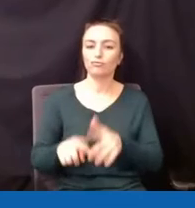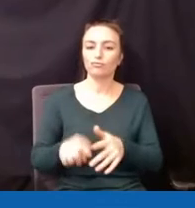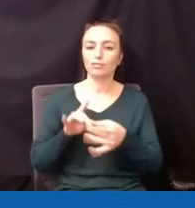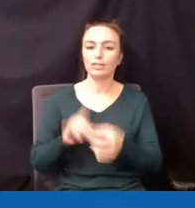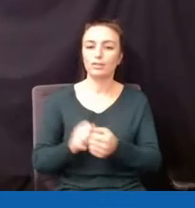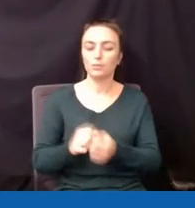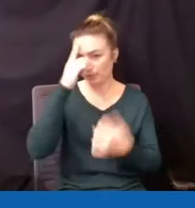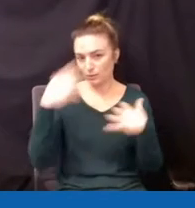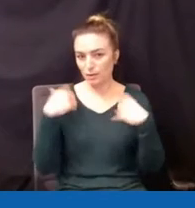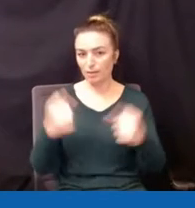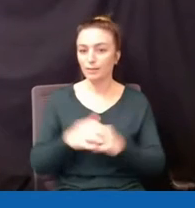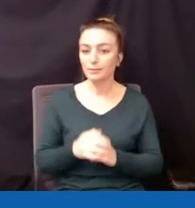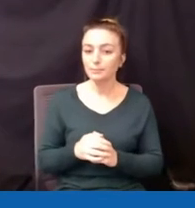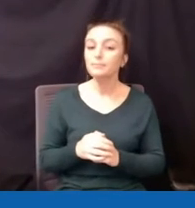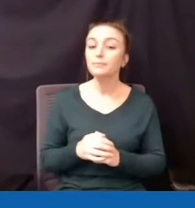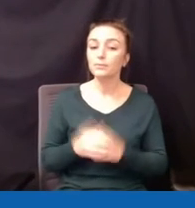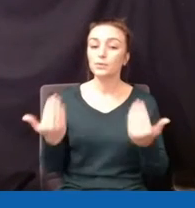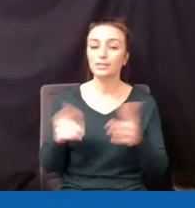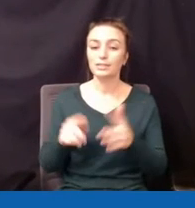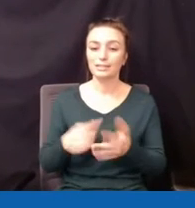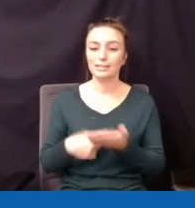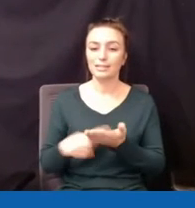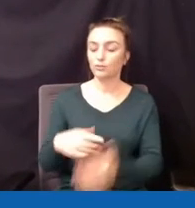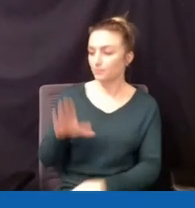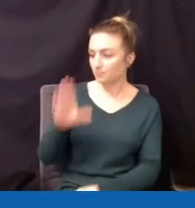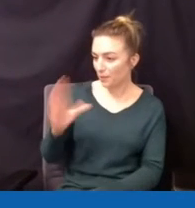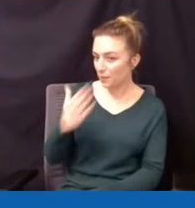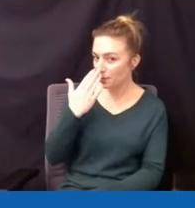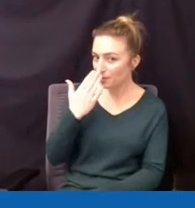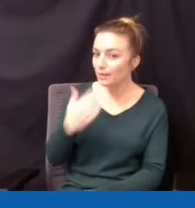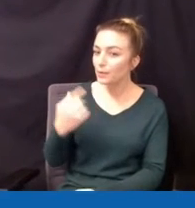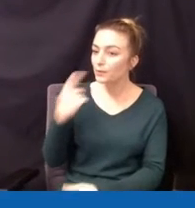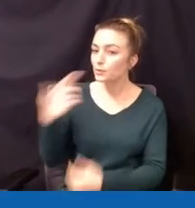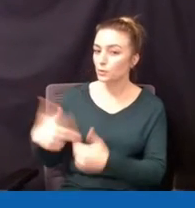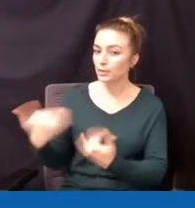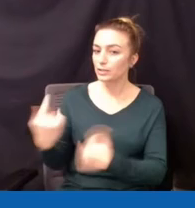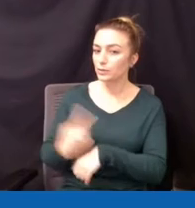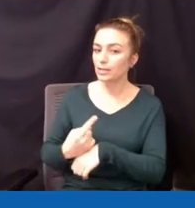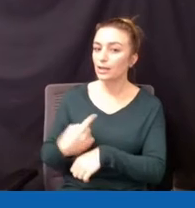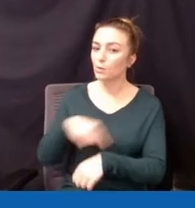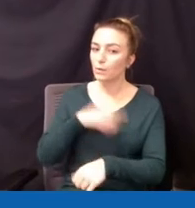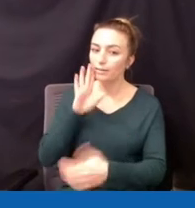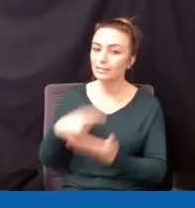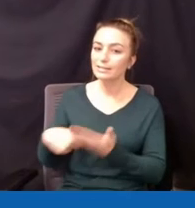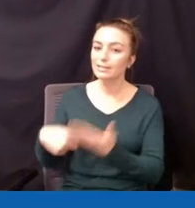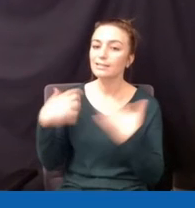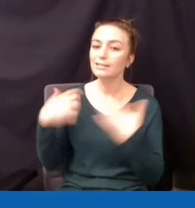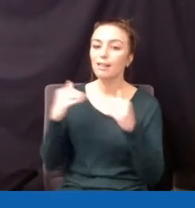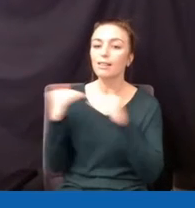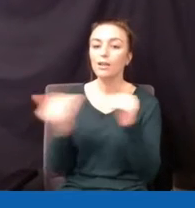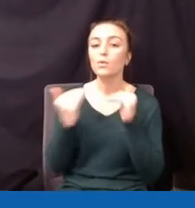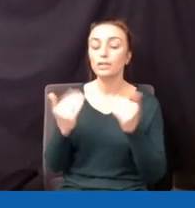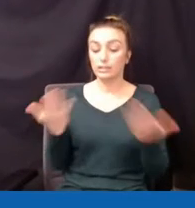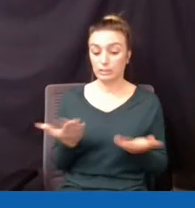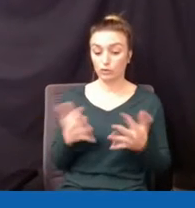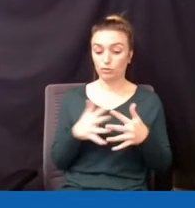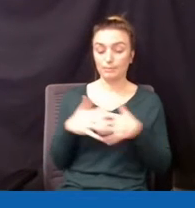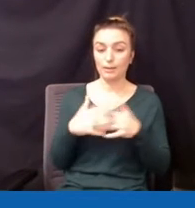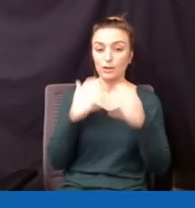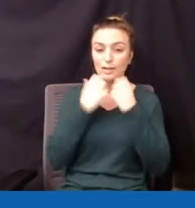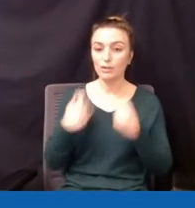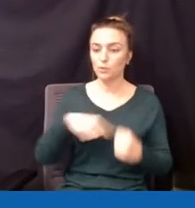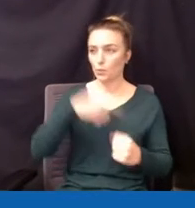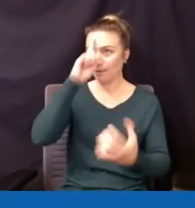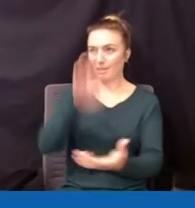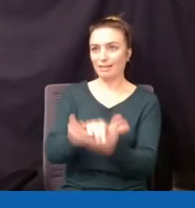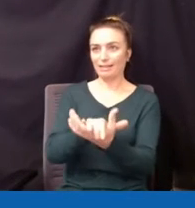Dr. Patel, it's great to have you with us today. We're talking obviously about health equity. So at AmeriCares, we believe that health equity is achieved